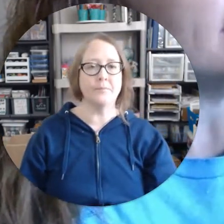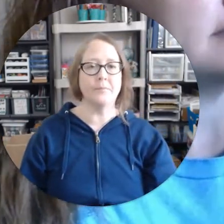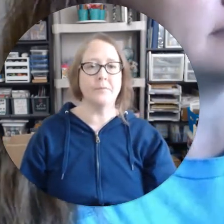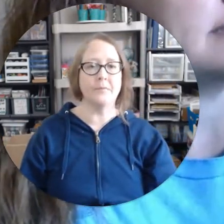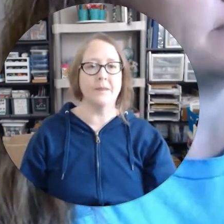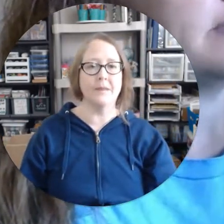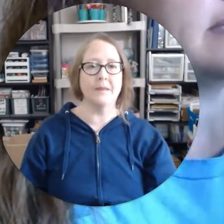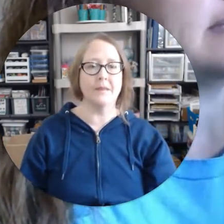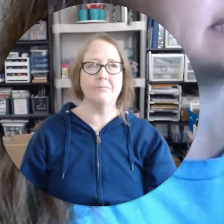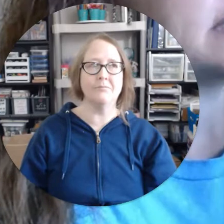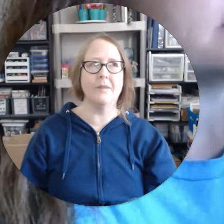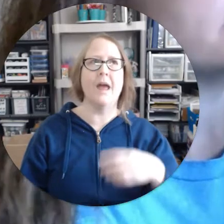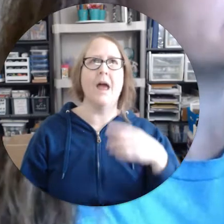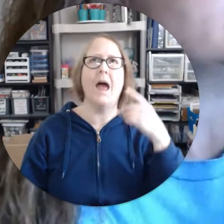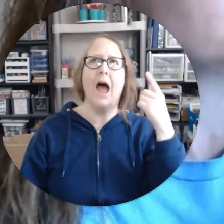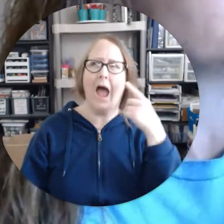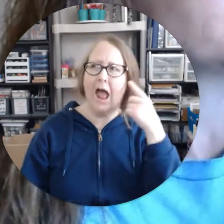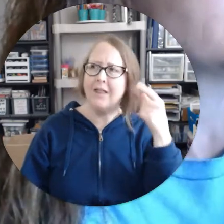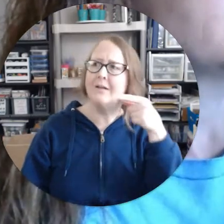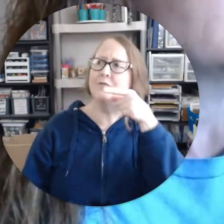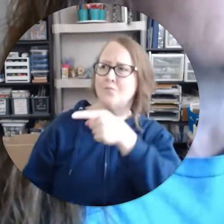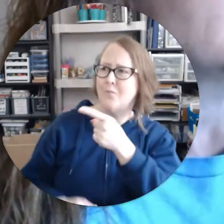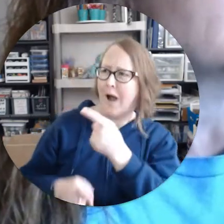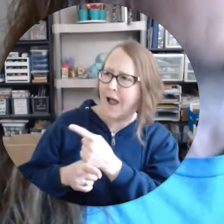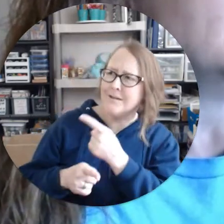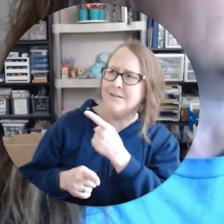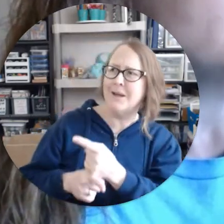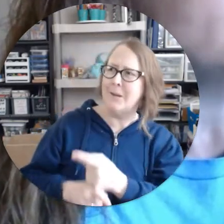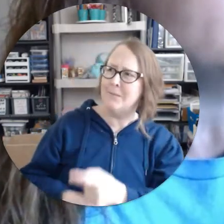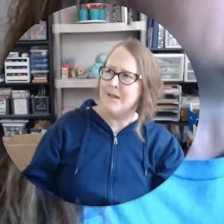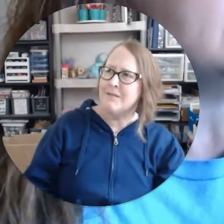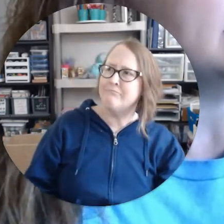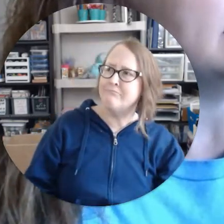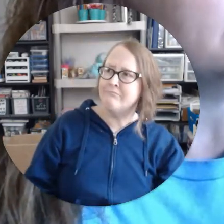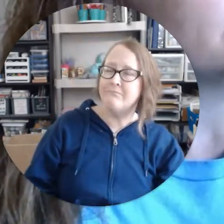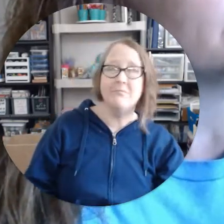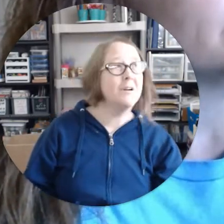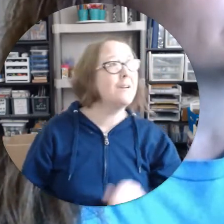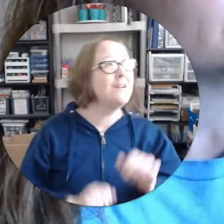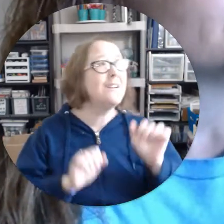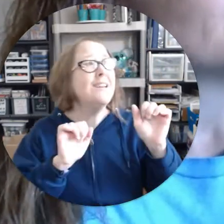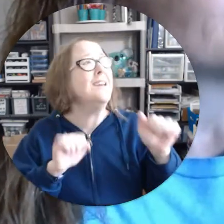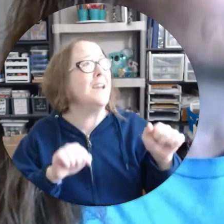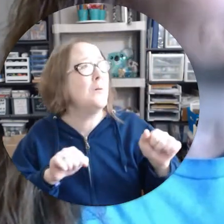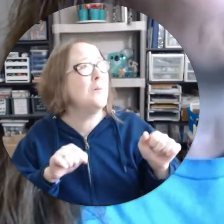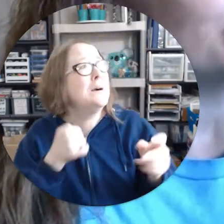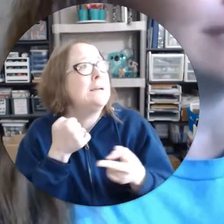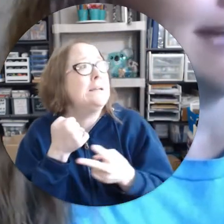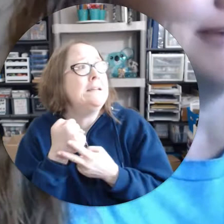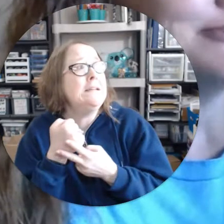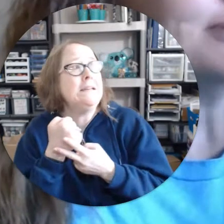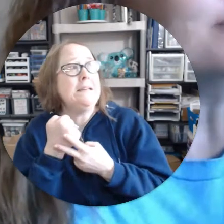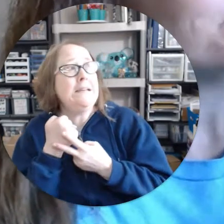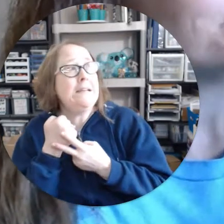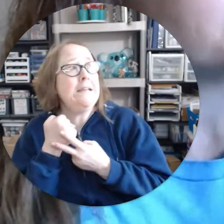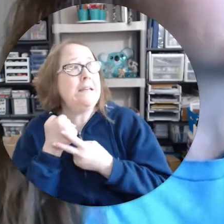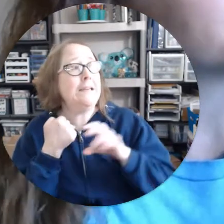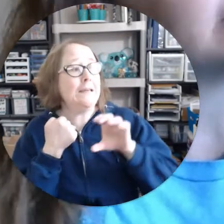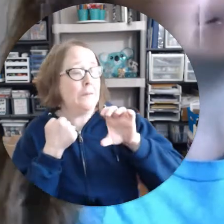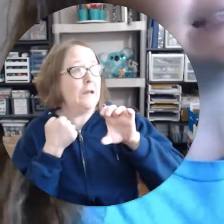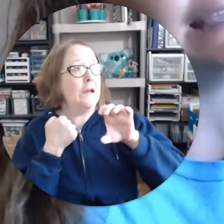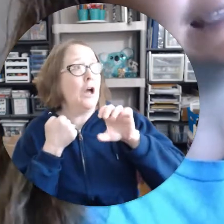you're onto something, said Mama. Can we keep Chloe Catra,